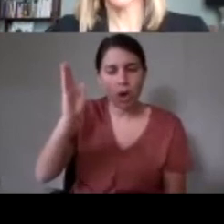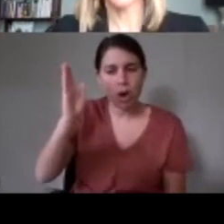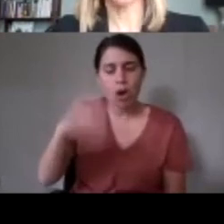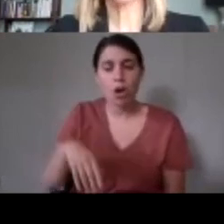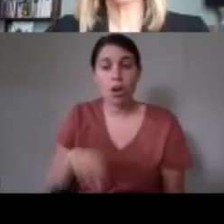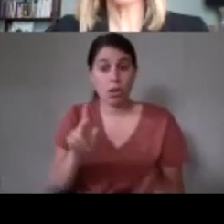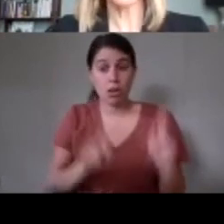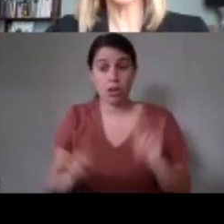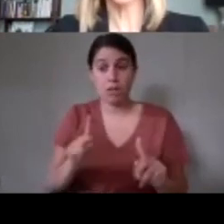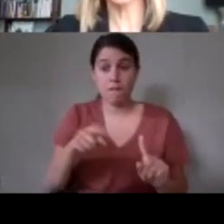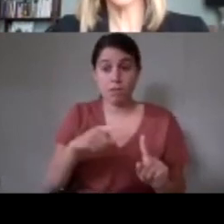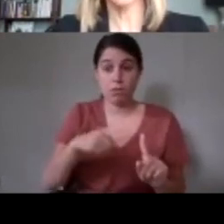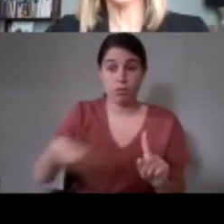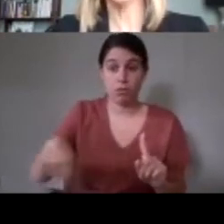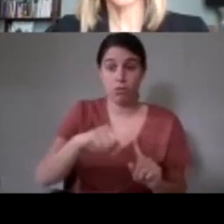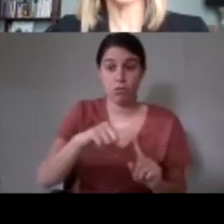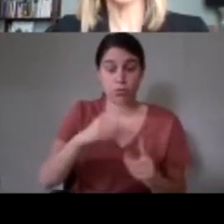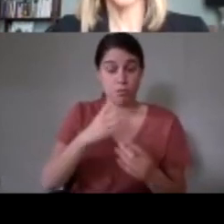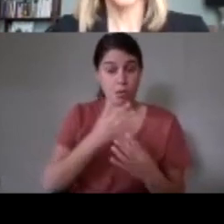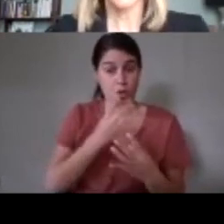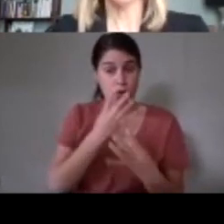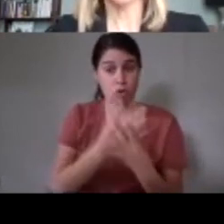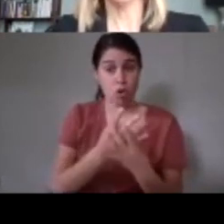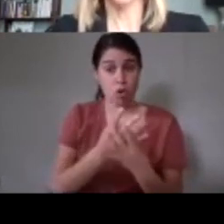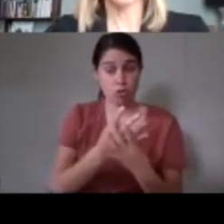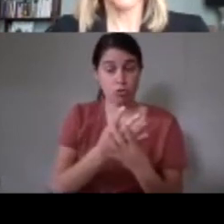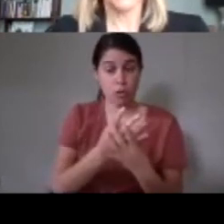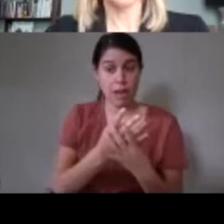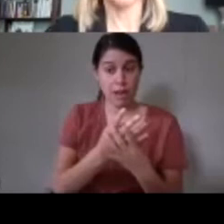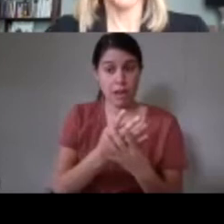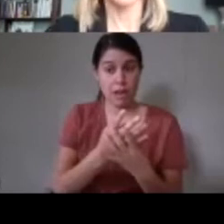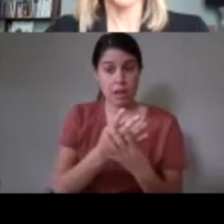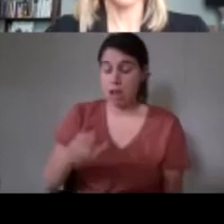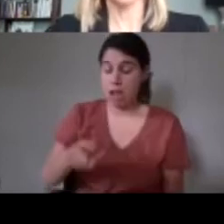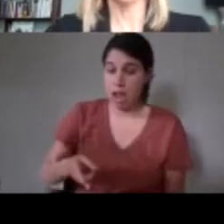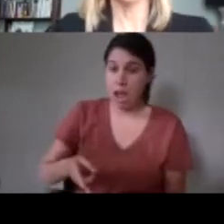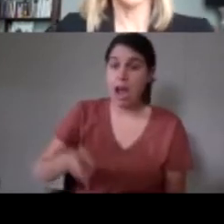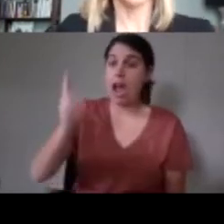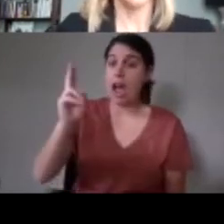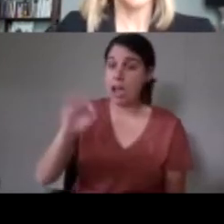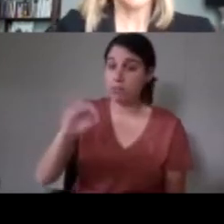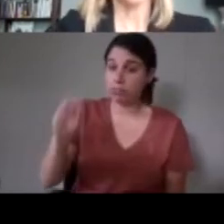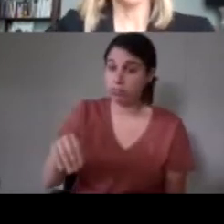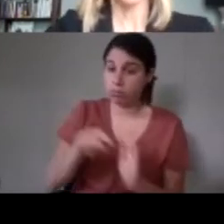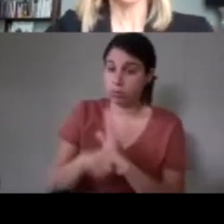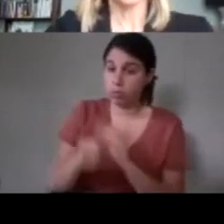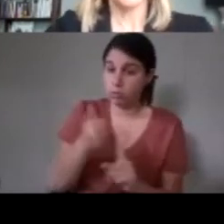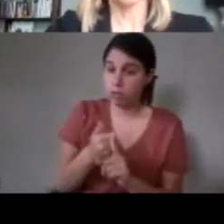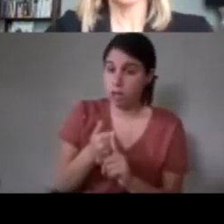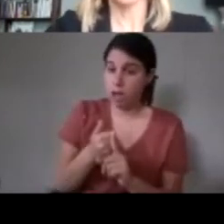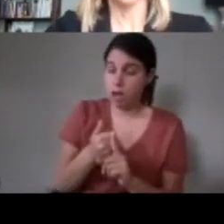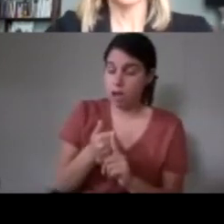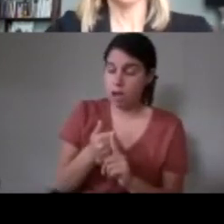individuals incarcerated in jails have a very high rate of suicide. That's